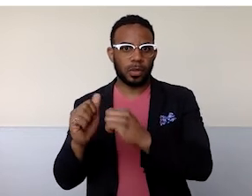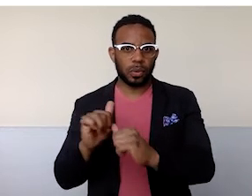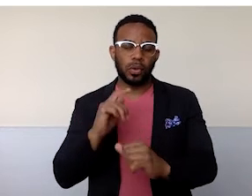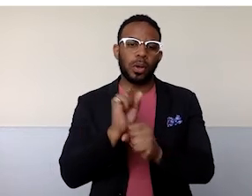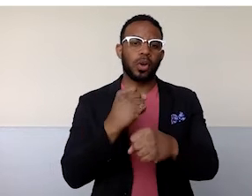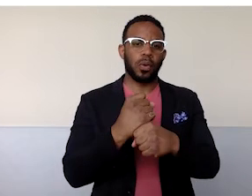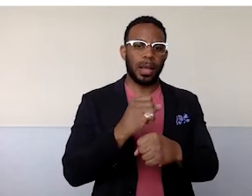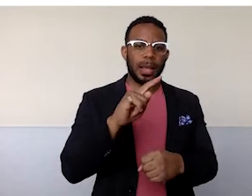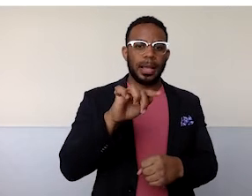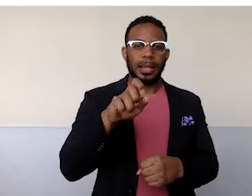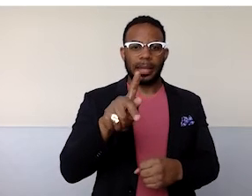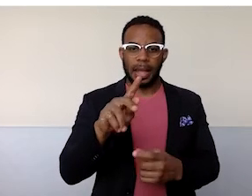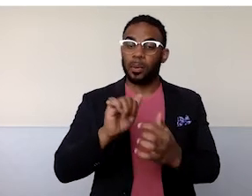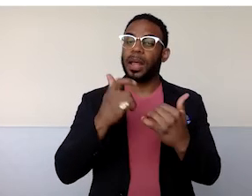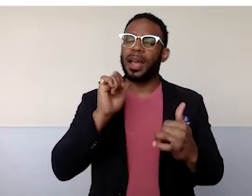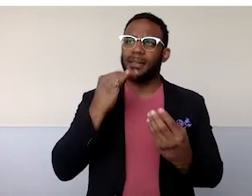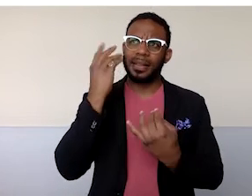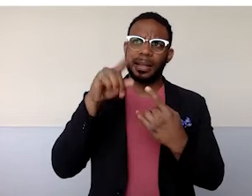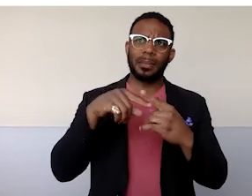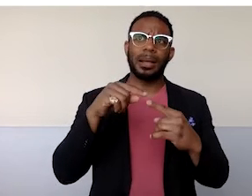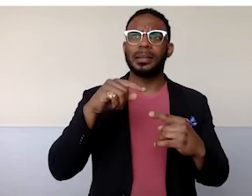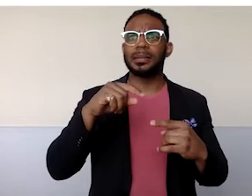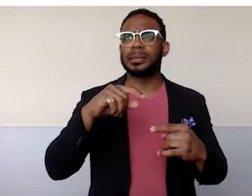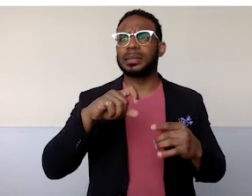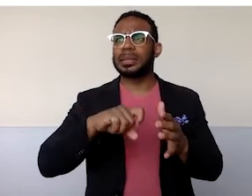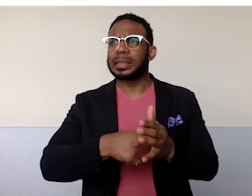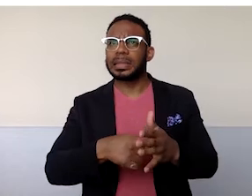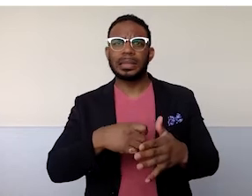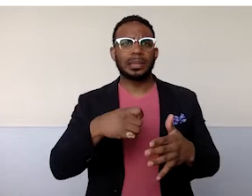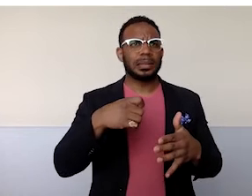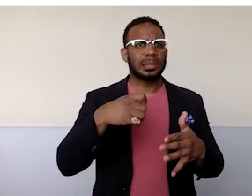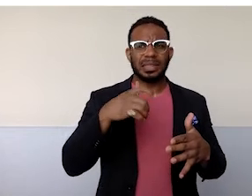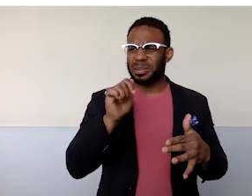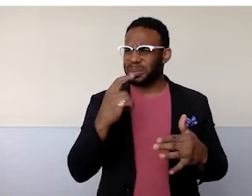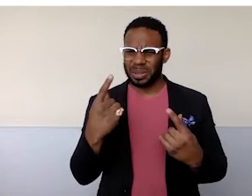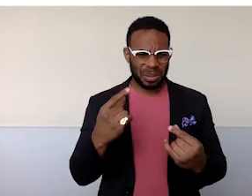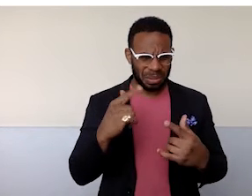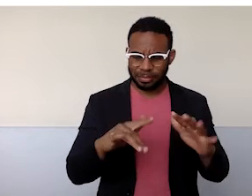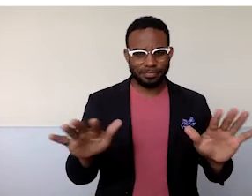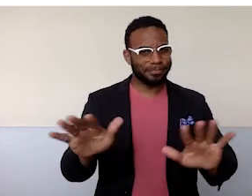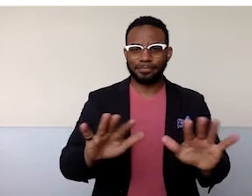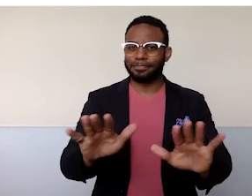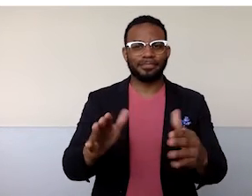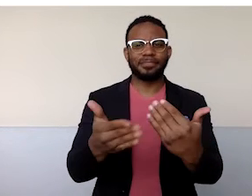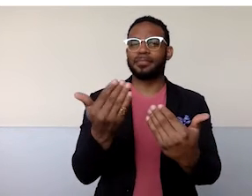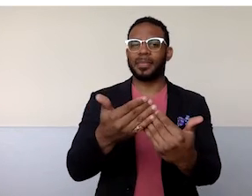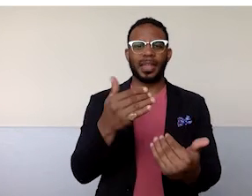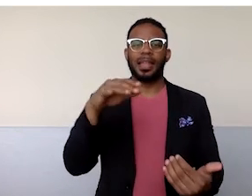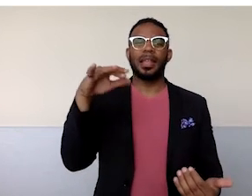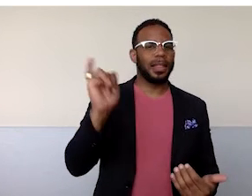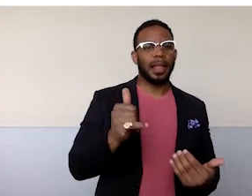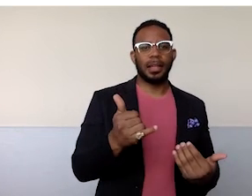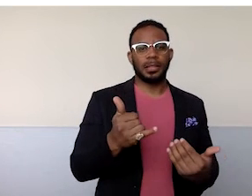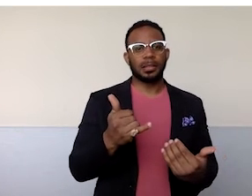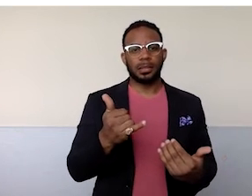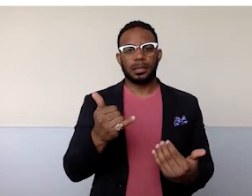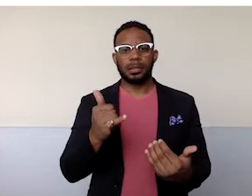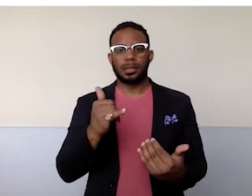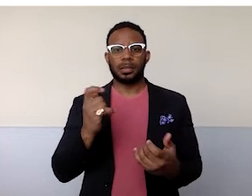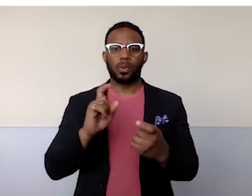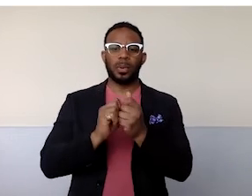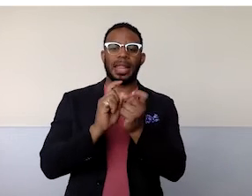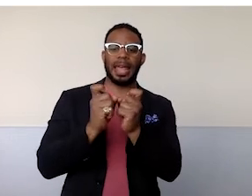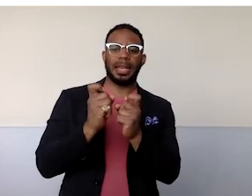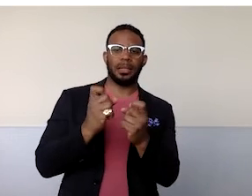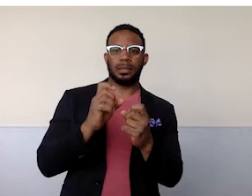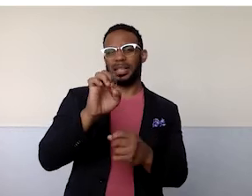create data without having to think about, okay, how's it supposed to go and all of that. Yeah, so it has that rich editing support,